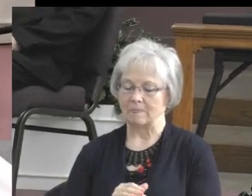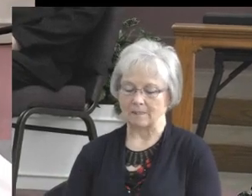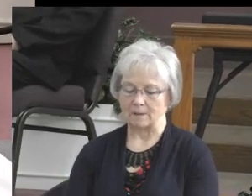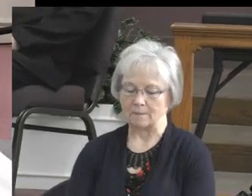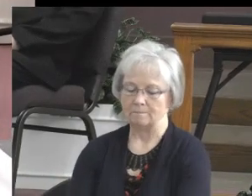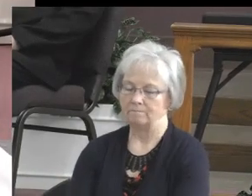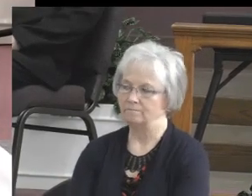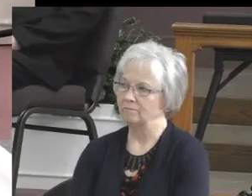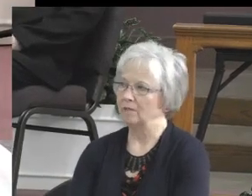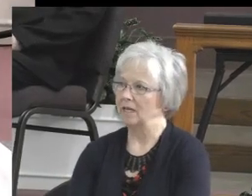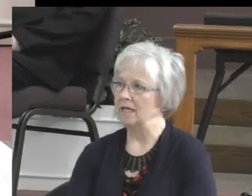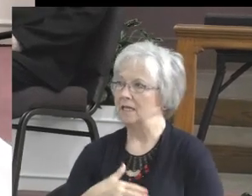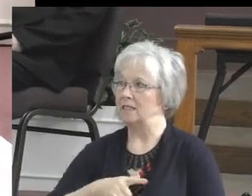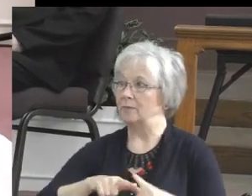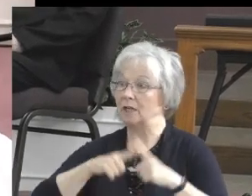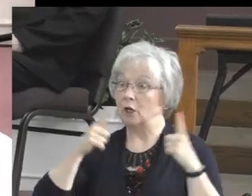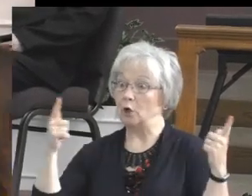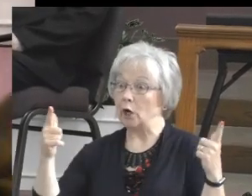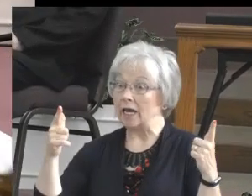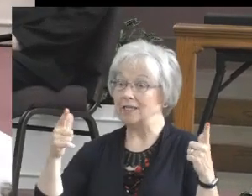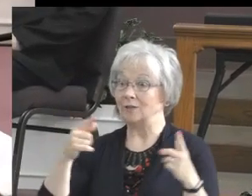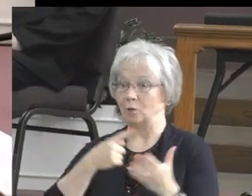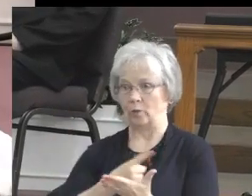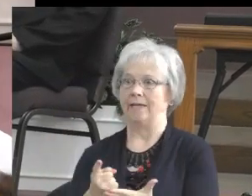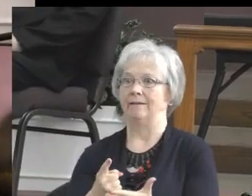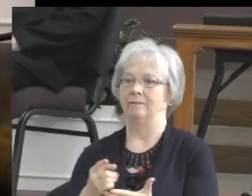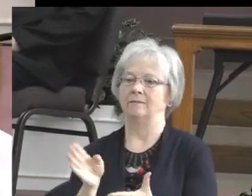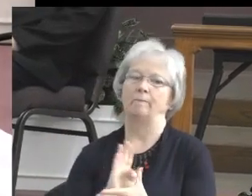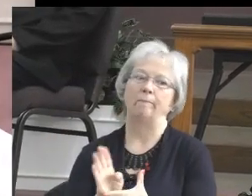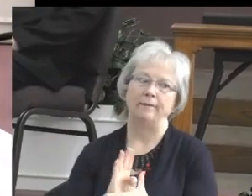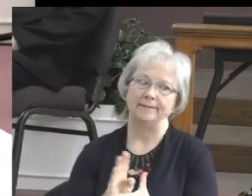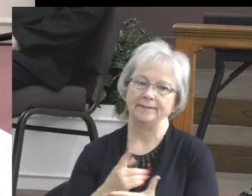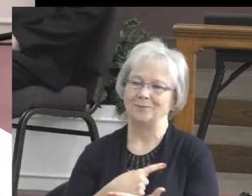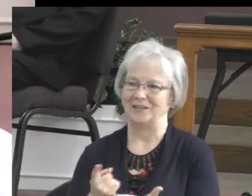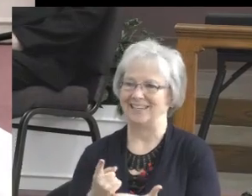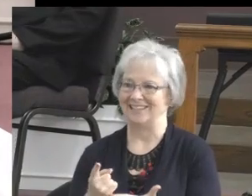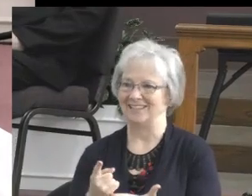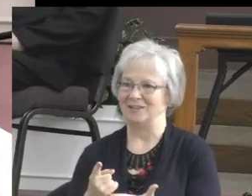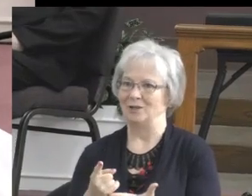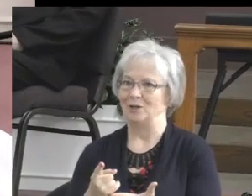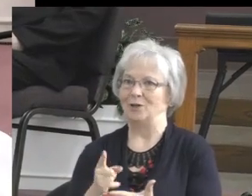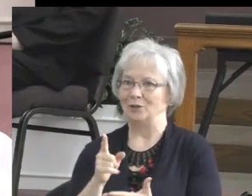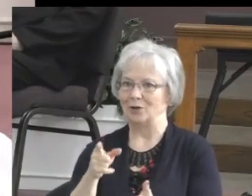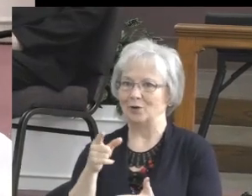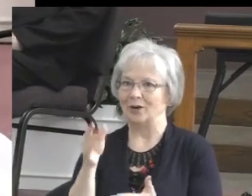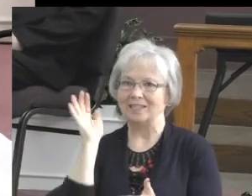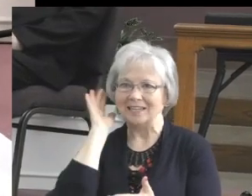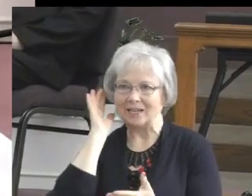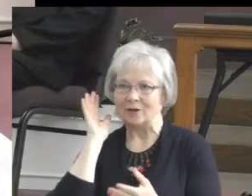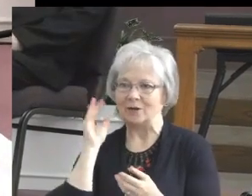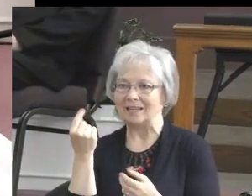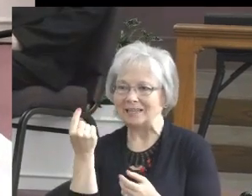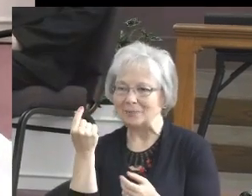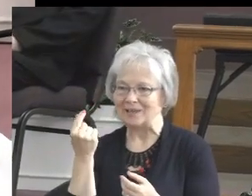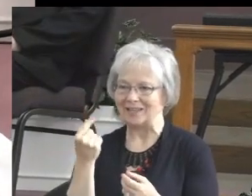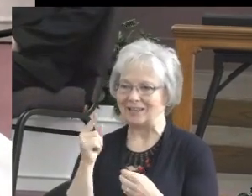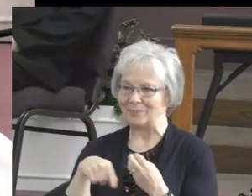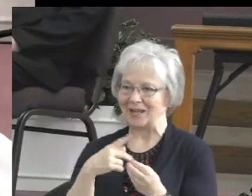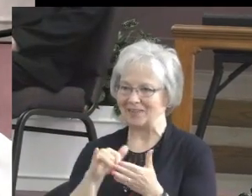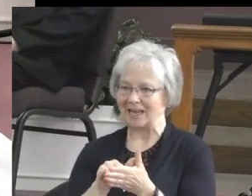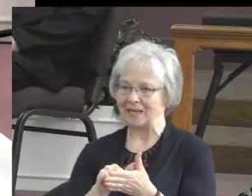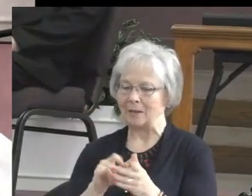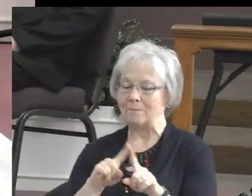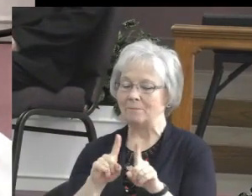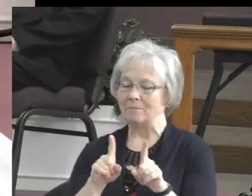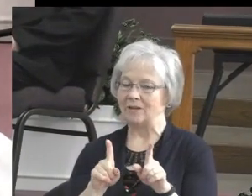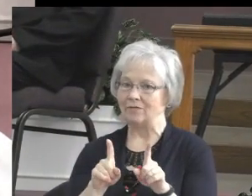It has been a great week. It has been a busy week. And you're going to get a little taste of some of that here in a minute. But let me open us in a word of